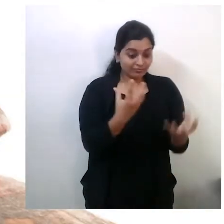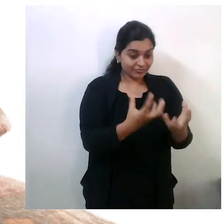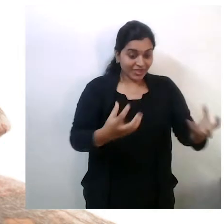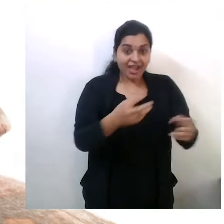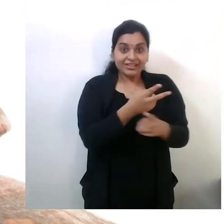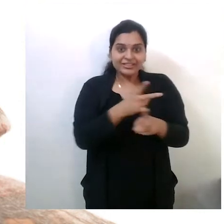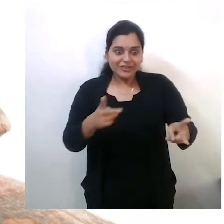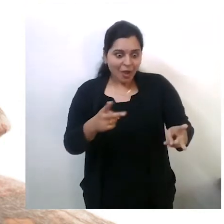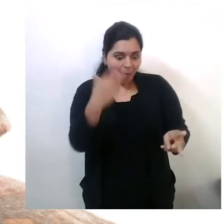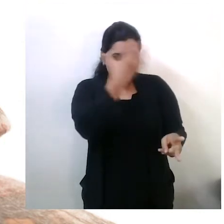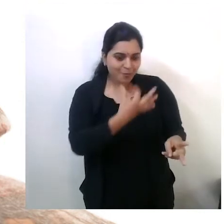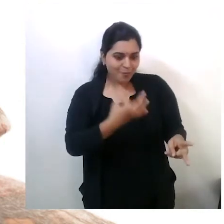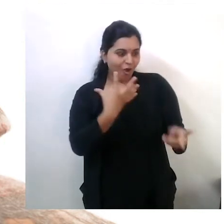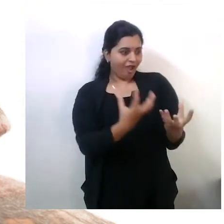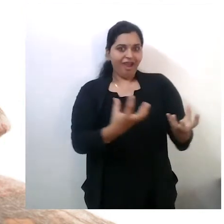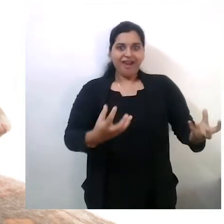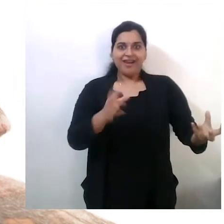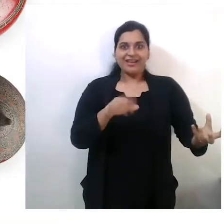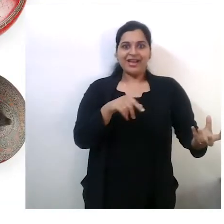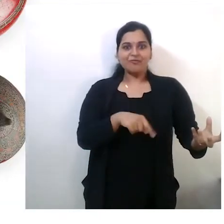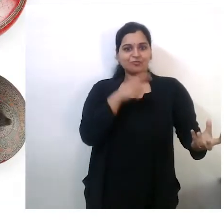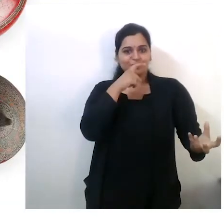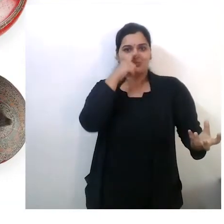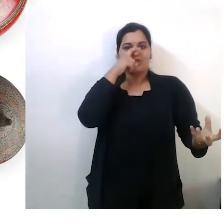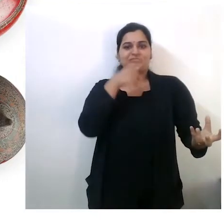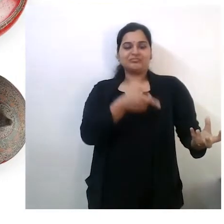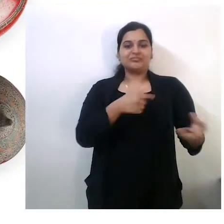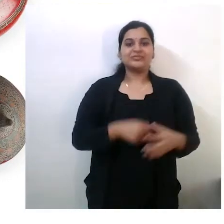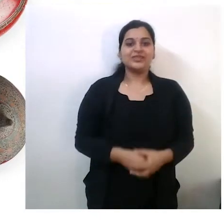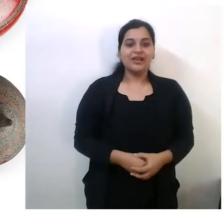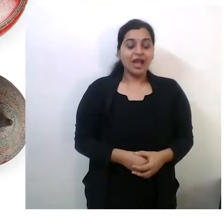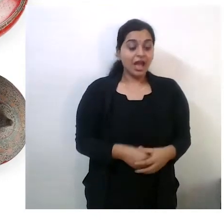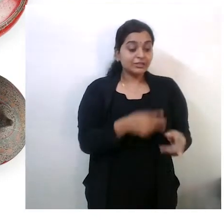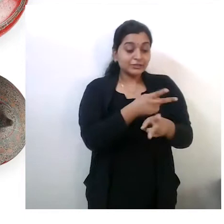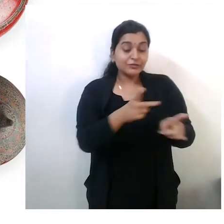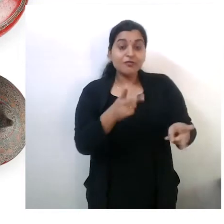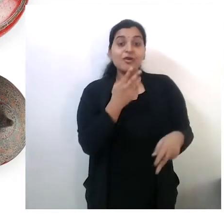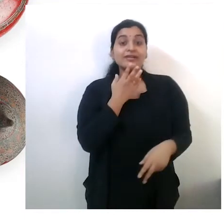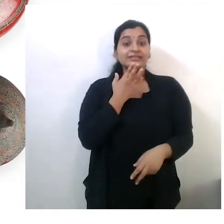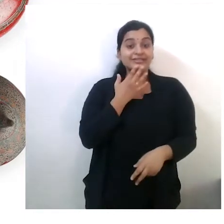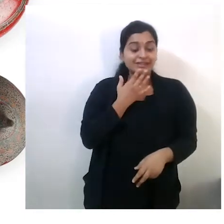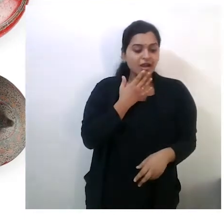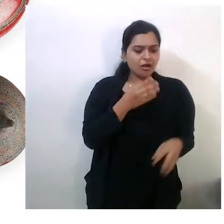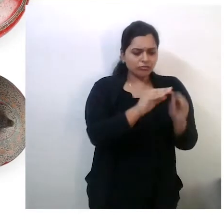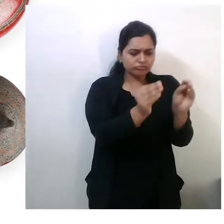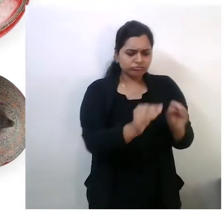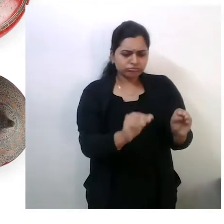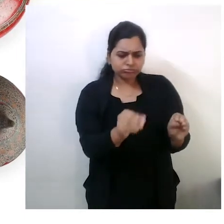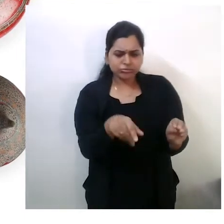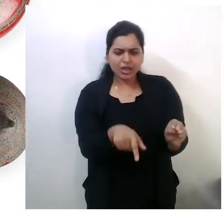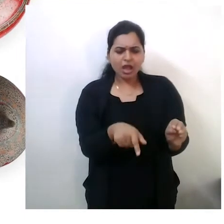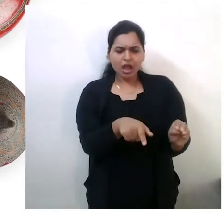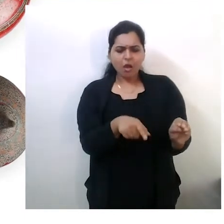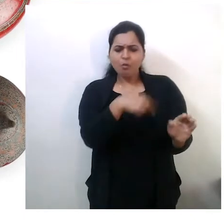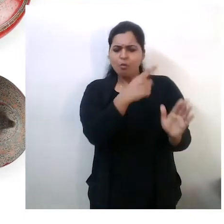in crafted vessels like these. Given their size, colors and patterns, they almost resemble a spin top that